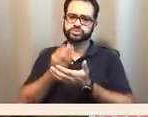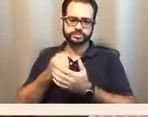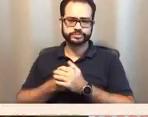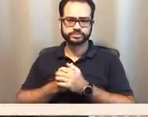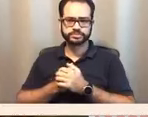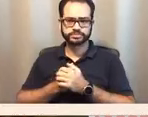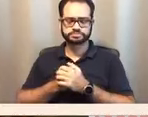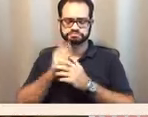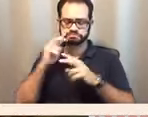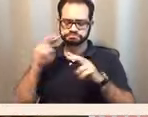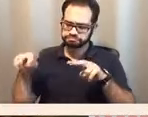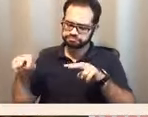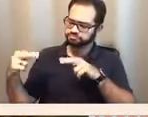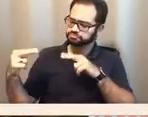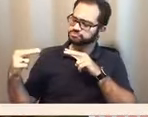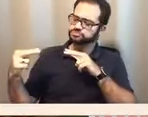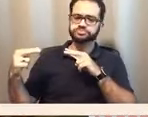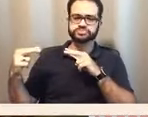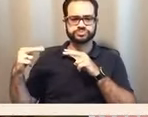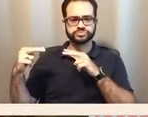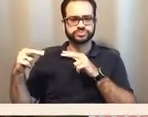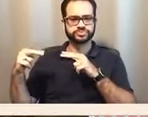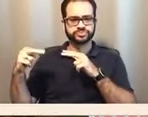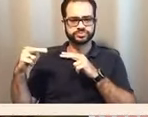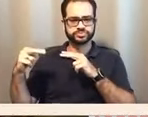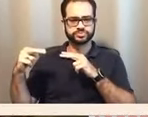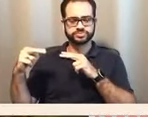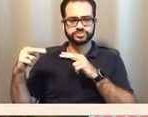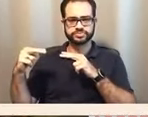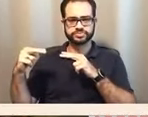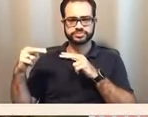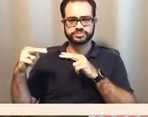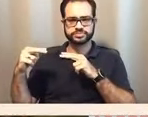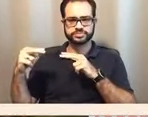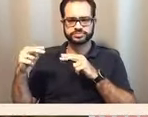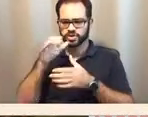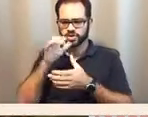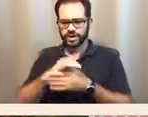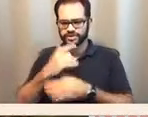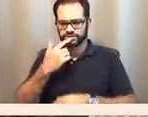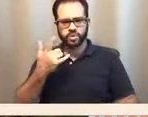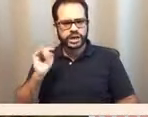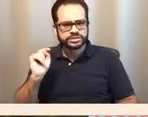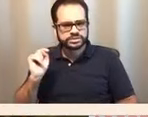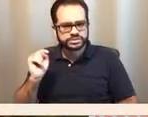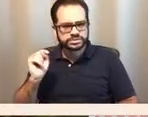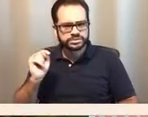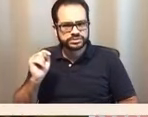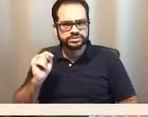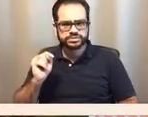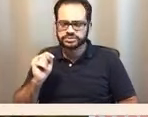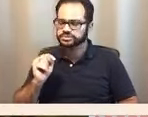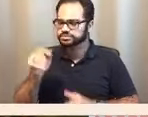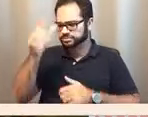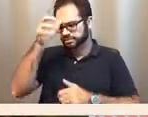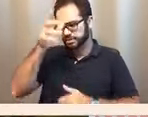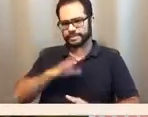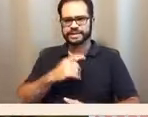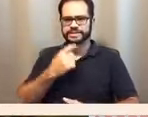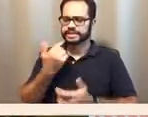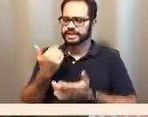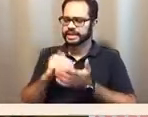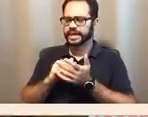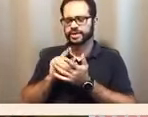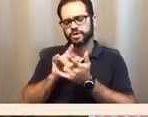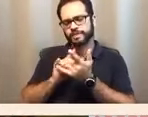eyes and she looked in his eyes, she said, "What?" And he said it again romantically. And